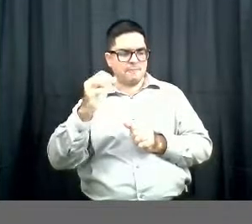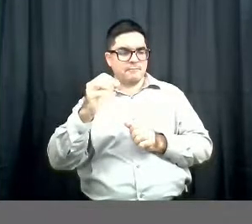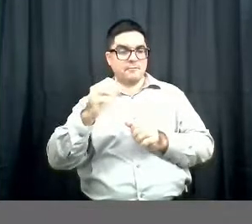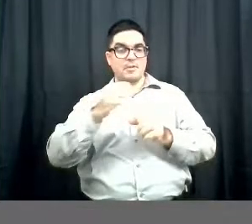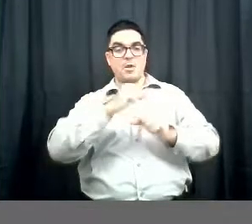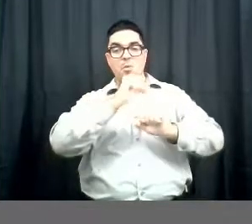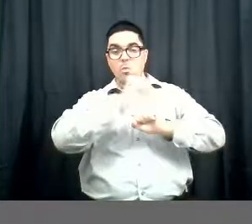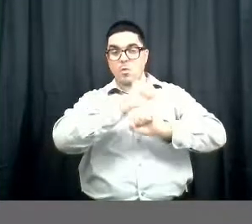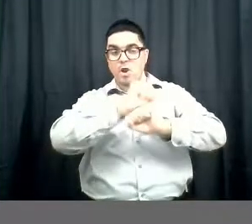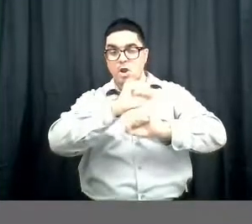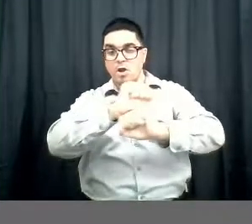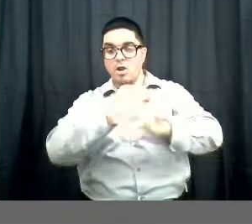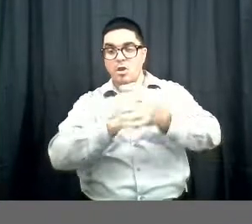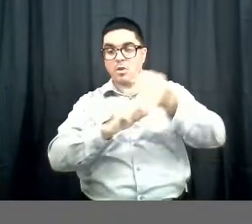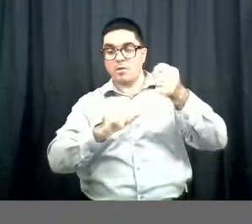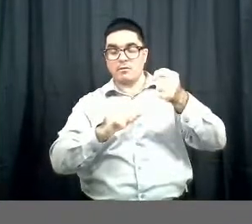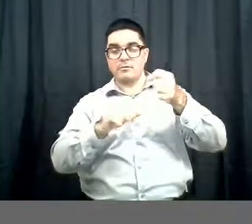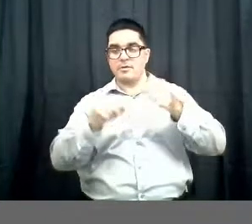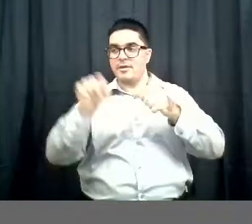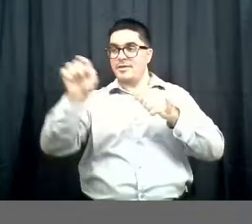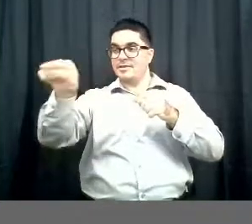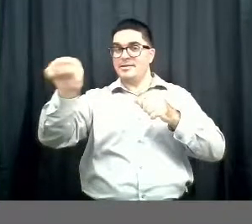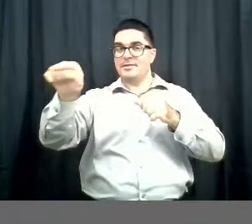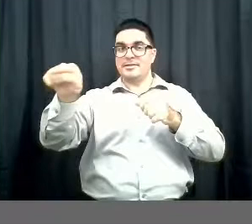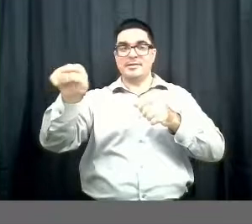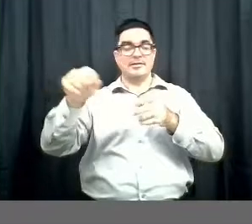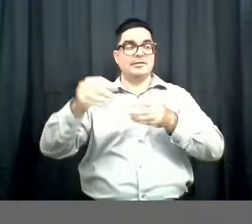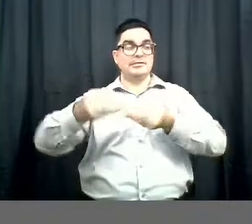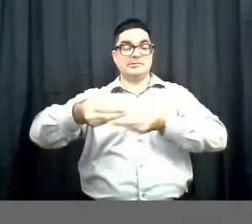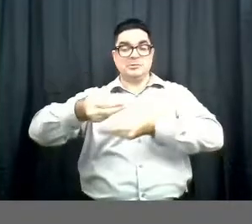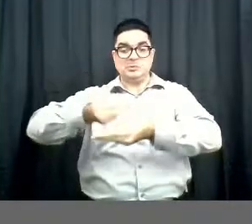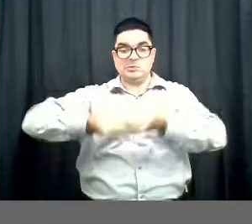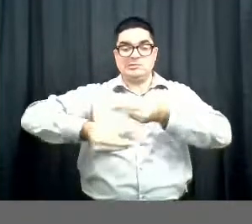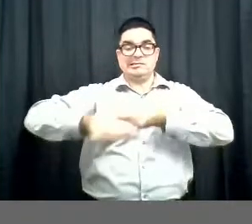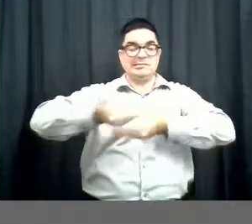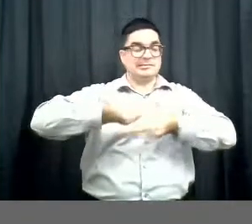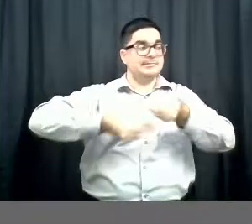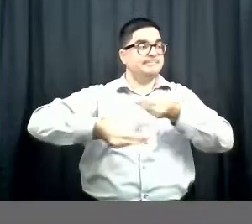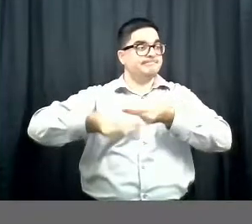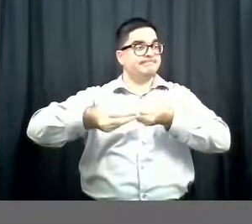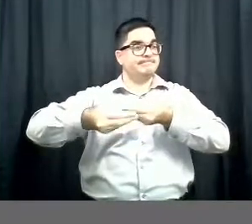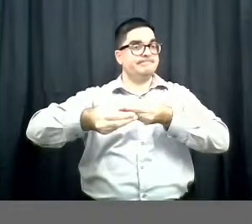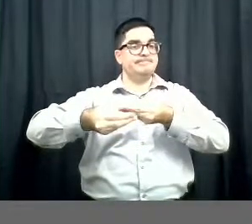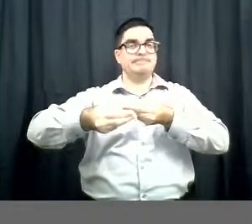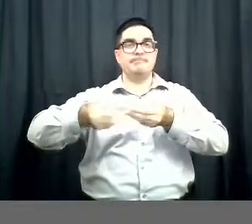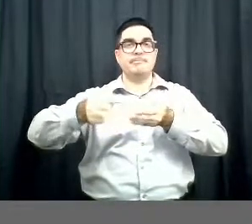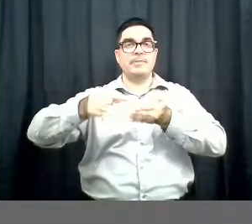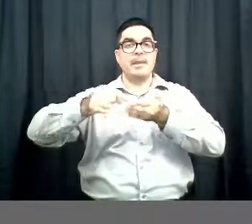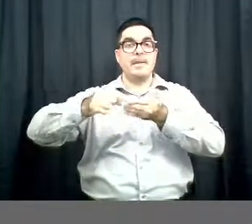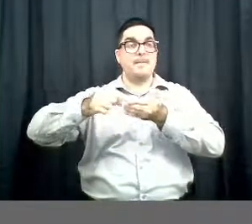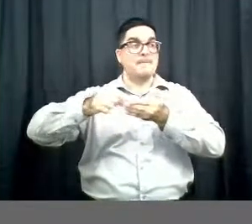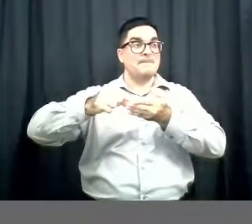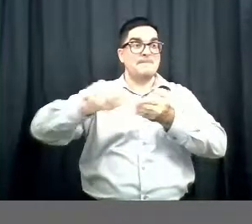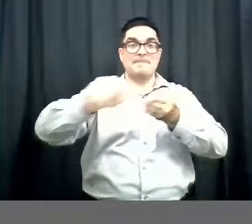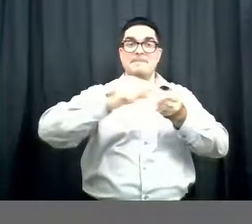pensioners would not have necessary resources to be able to, to pay their bills.